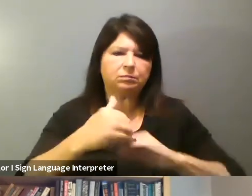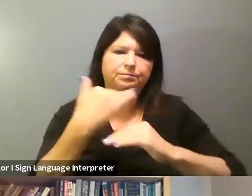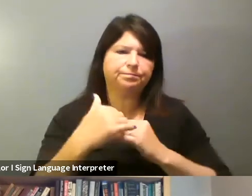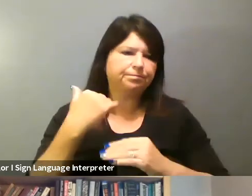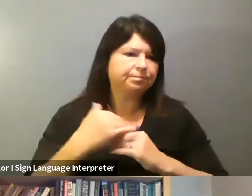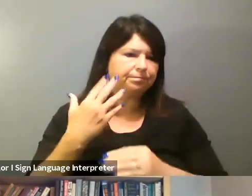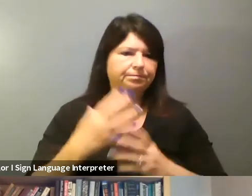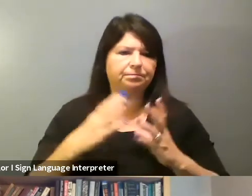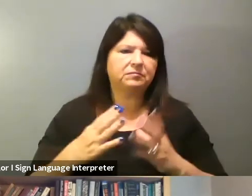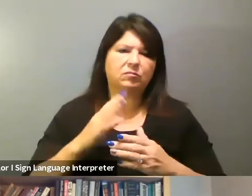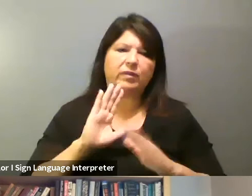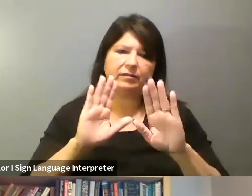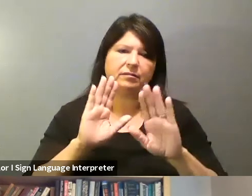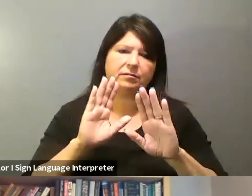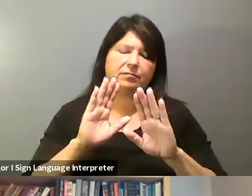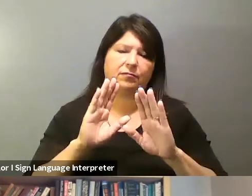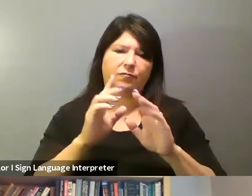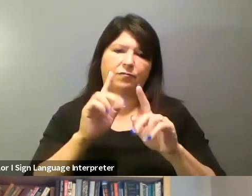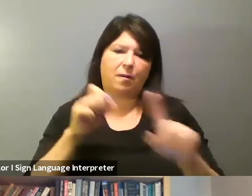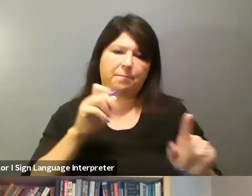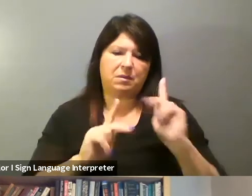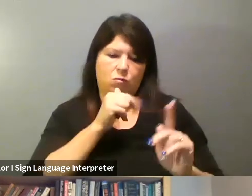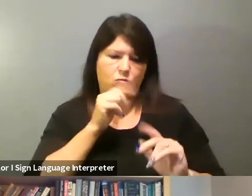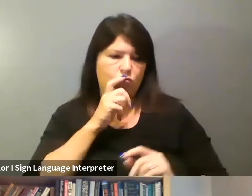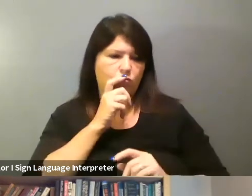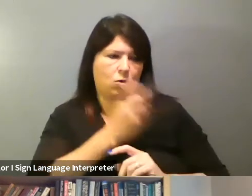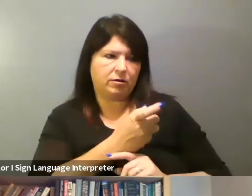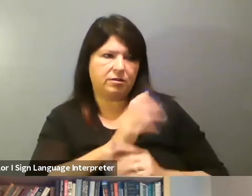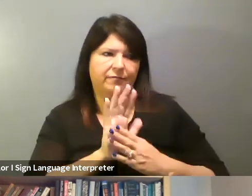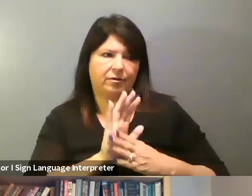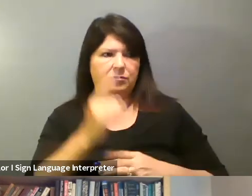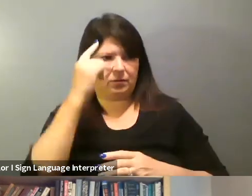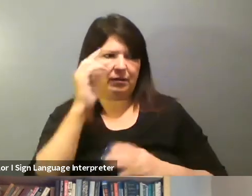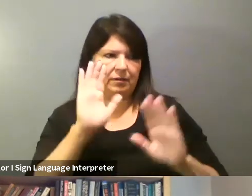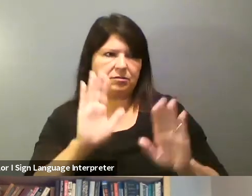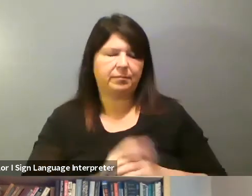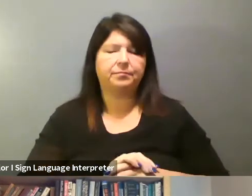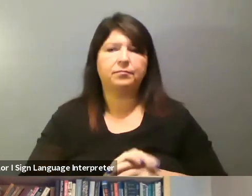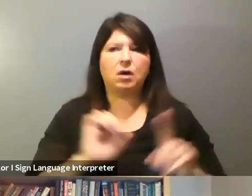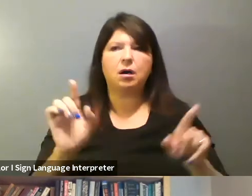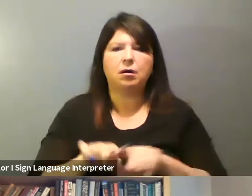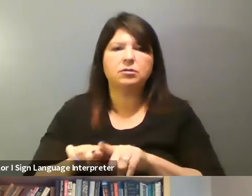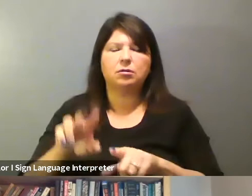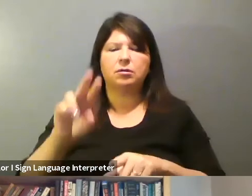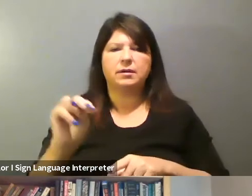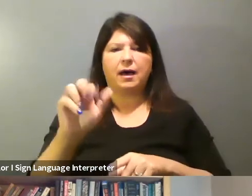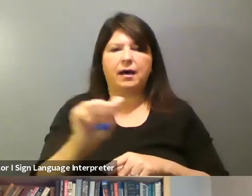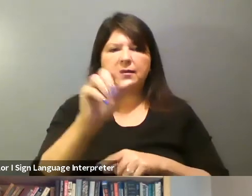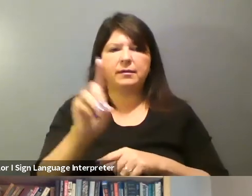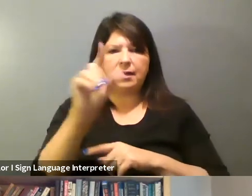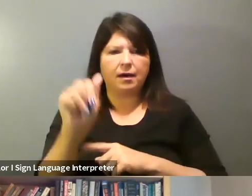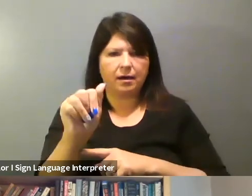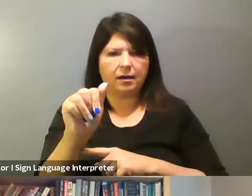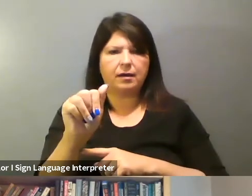what's great is that the National Acupuncture Detox Association, NADA, has